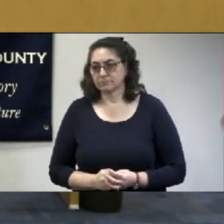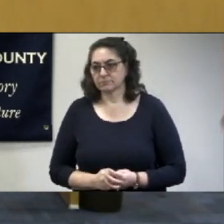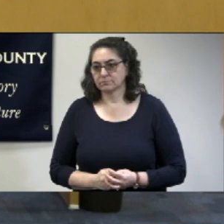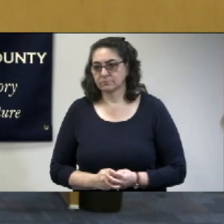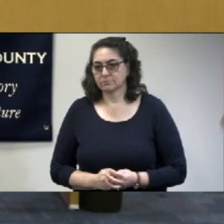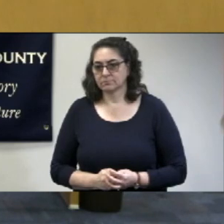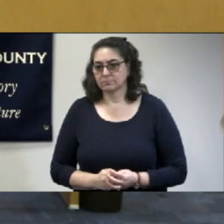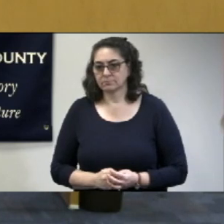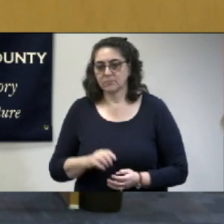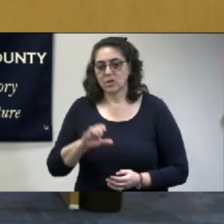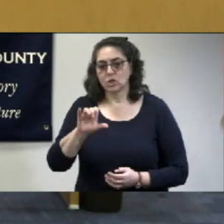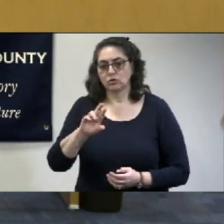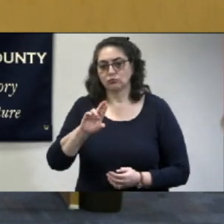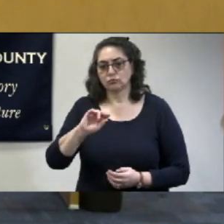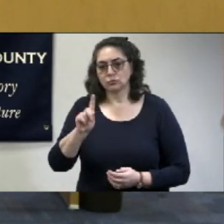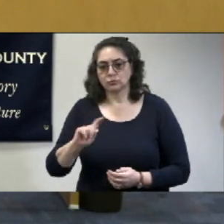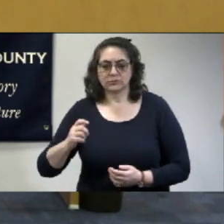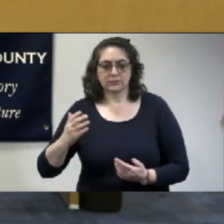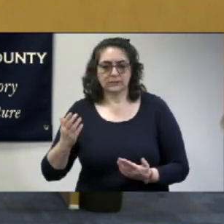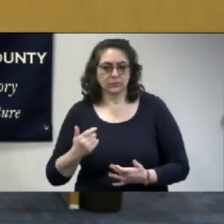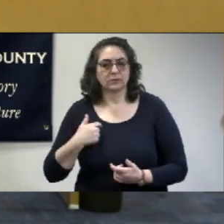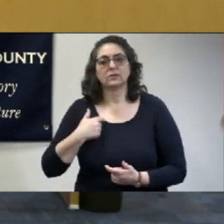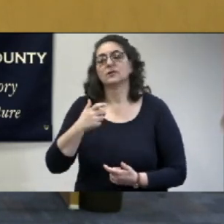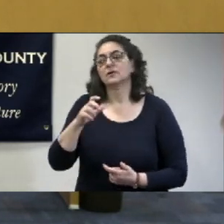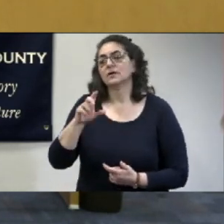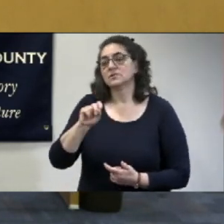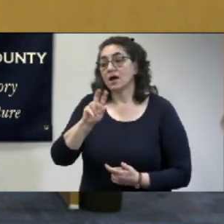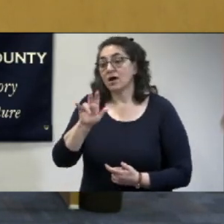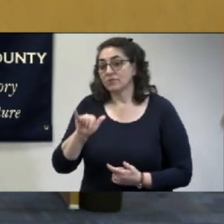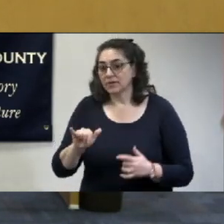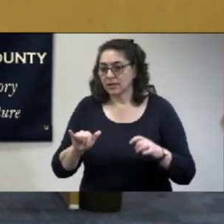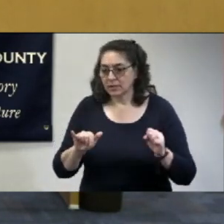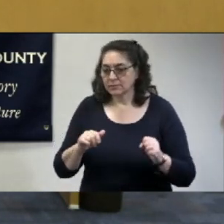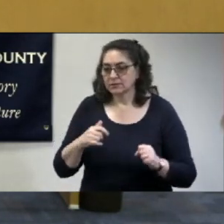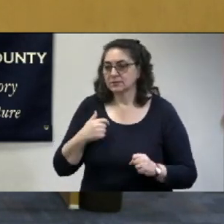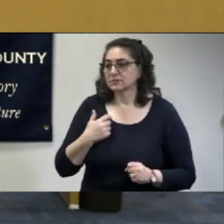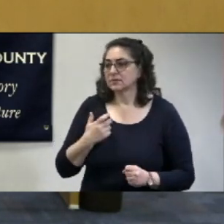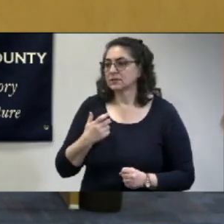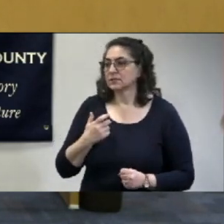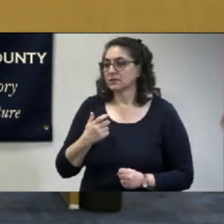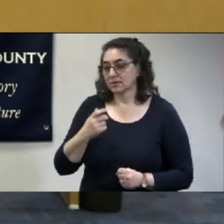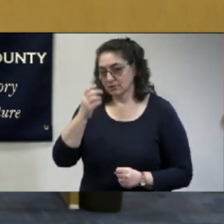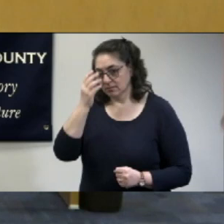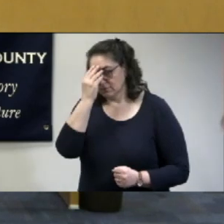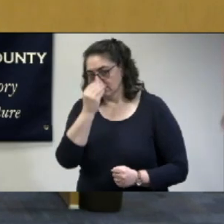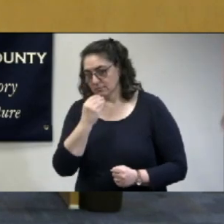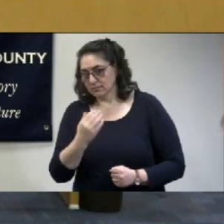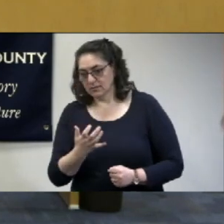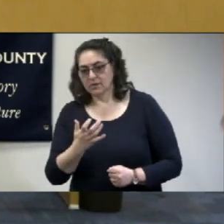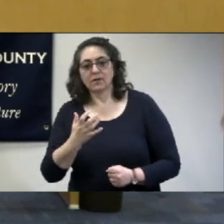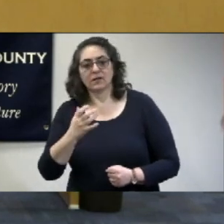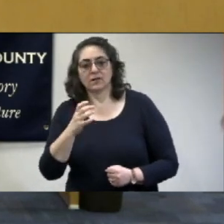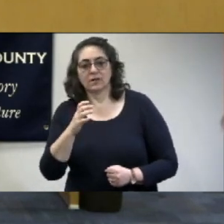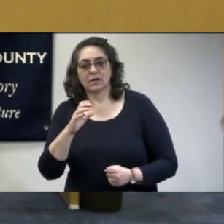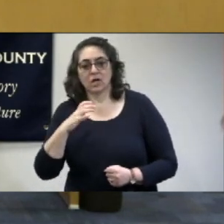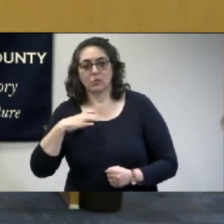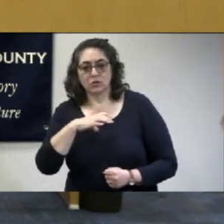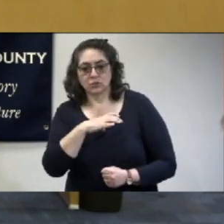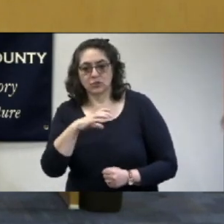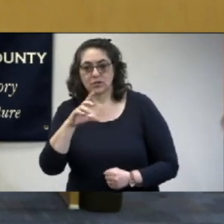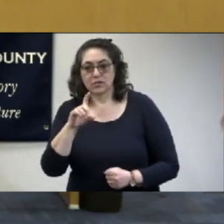County Commissioners Cruz, here. Duffy, here. And for the record, please note that Commissioner Duffy